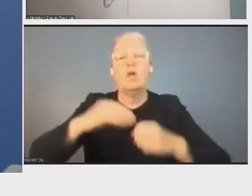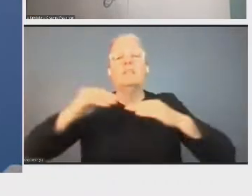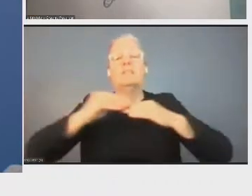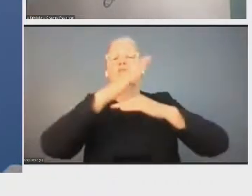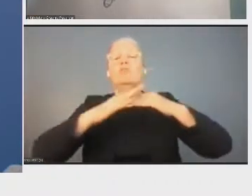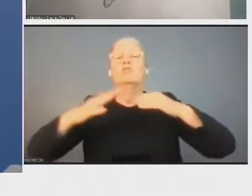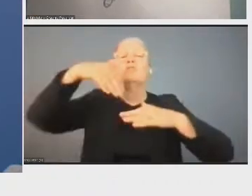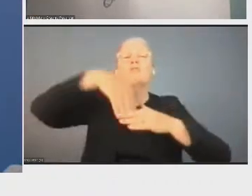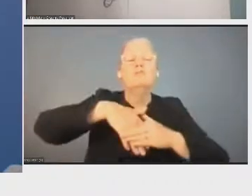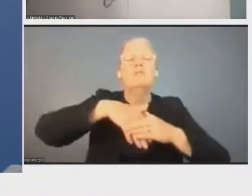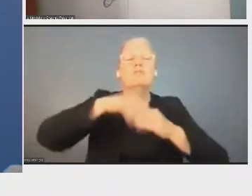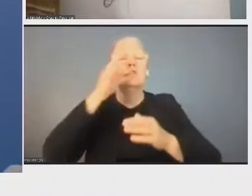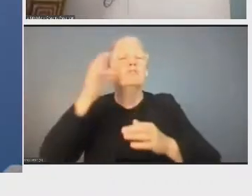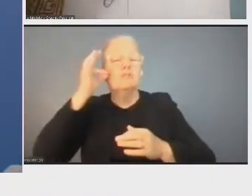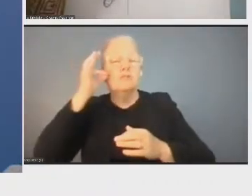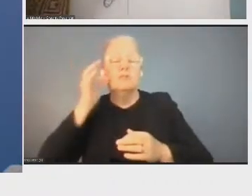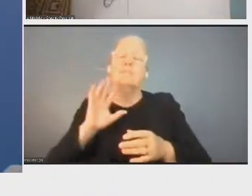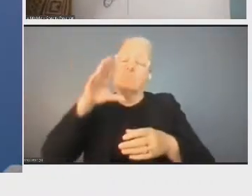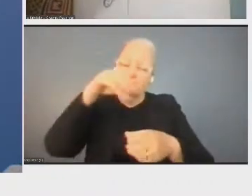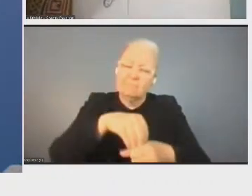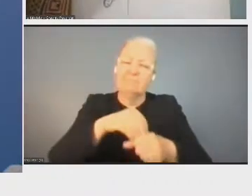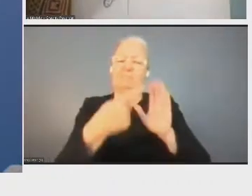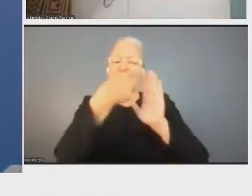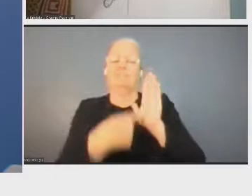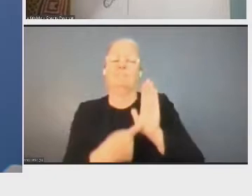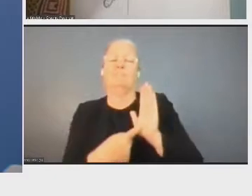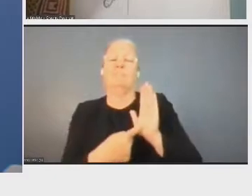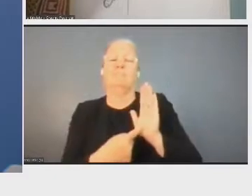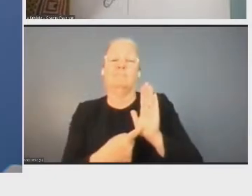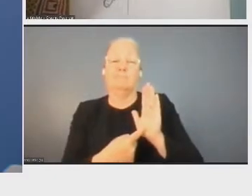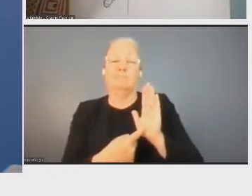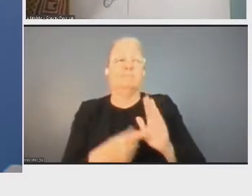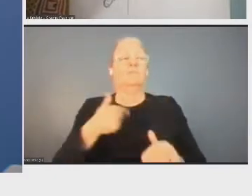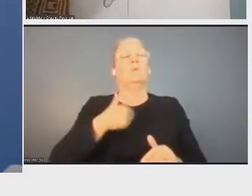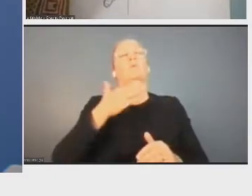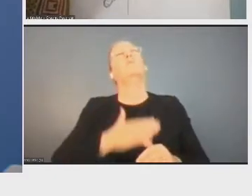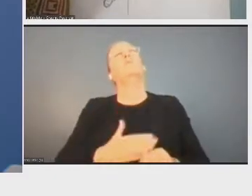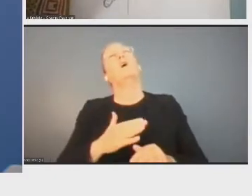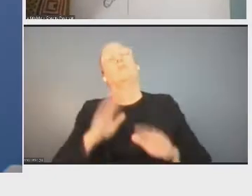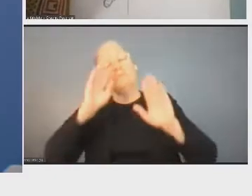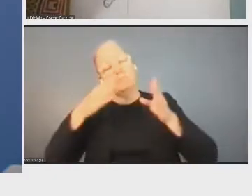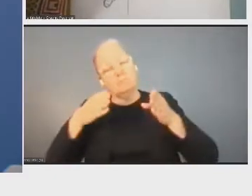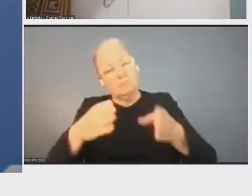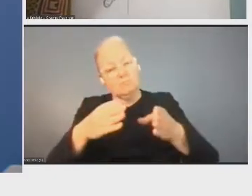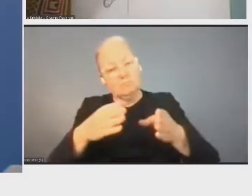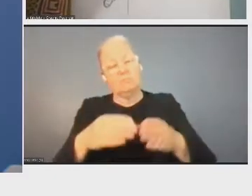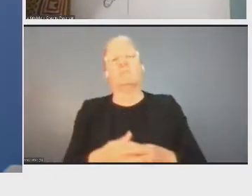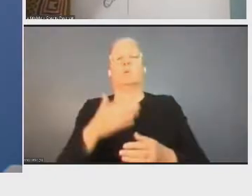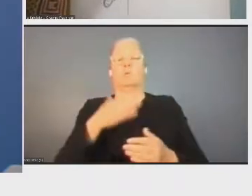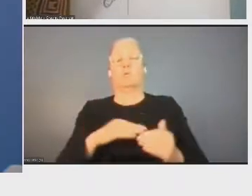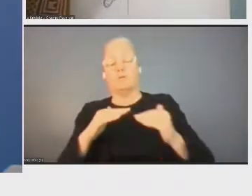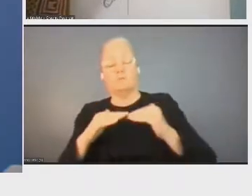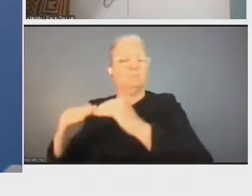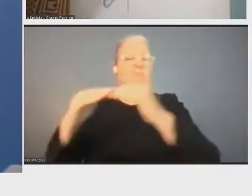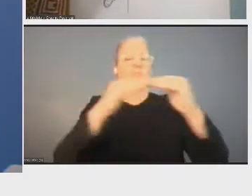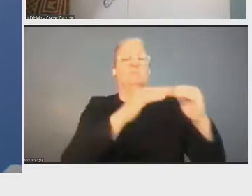communities in its implementation. Accordingly, the target proposes to ensure equitable and effective